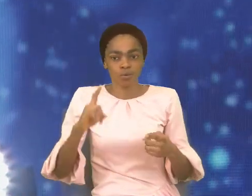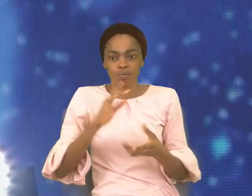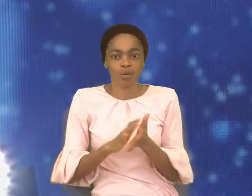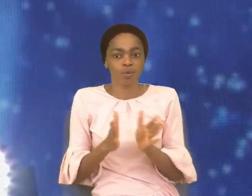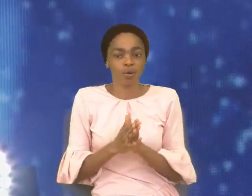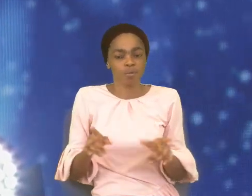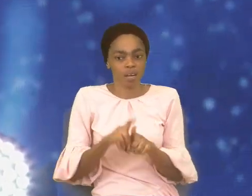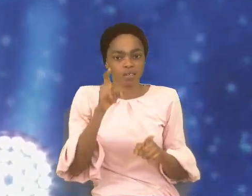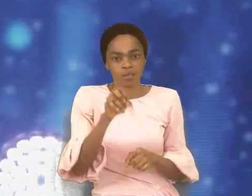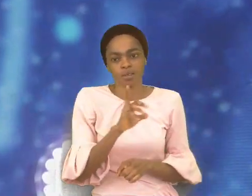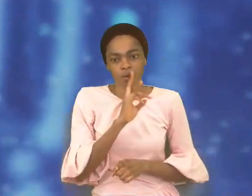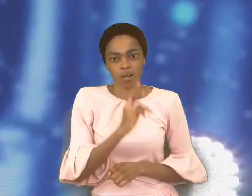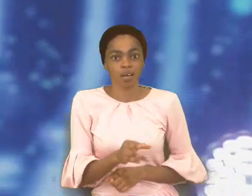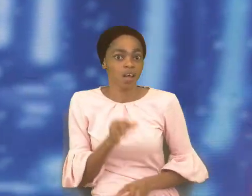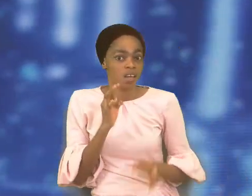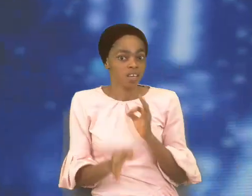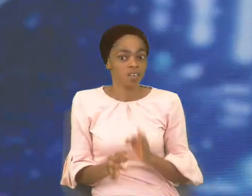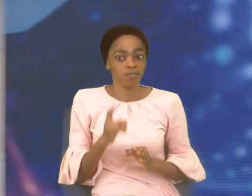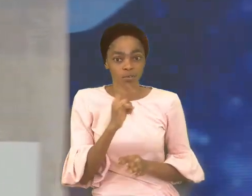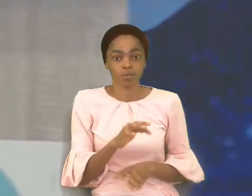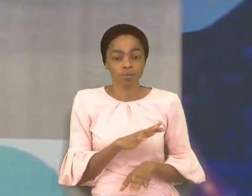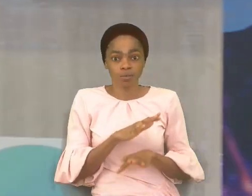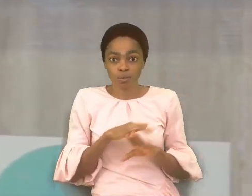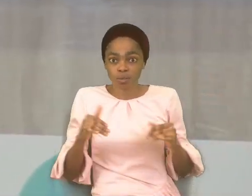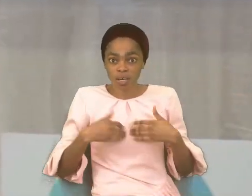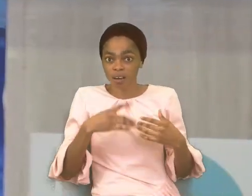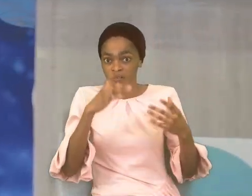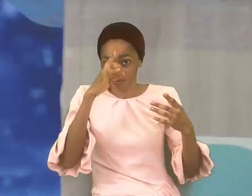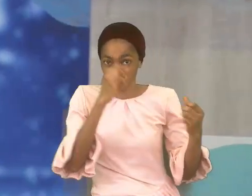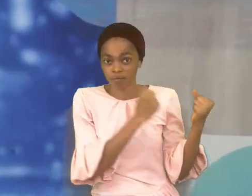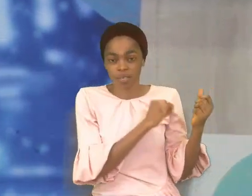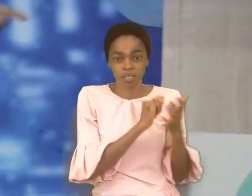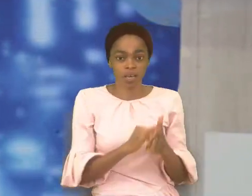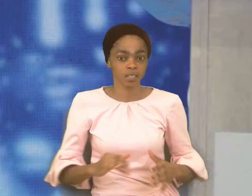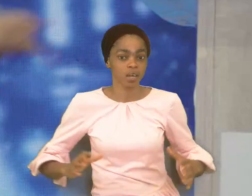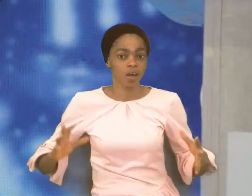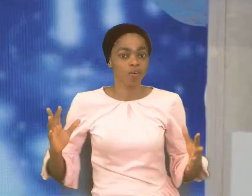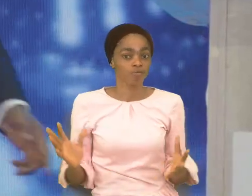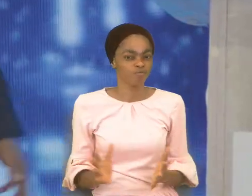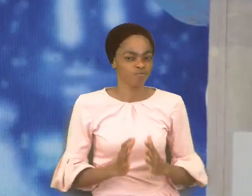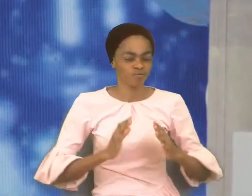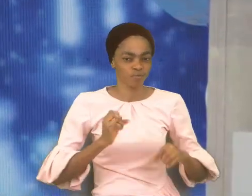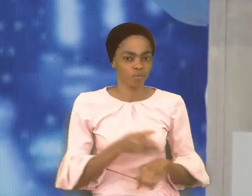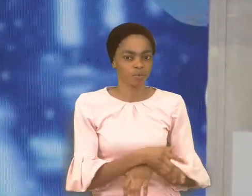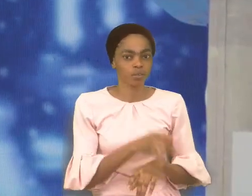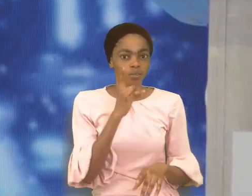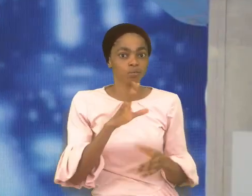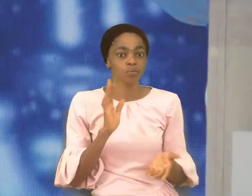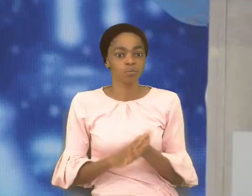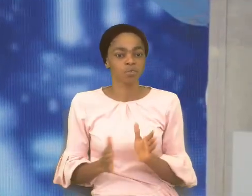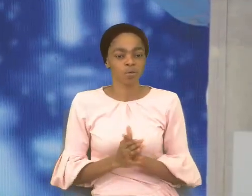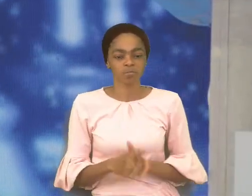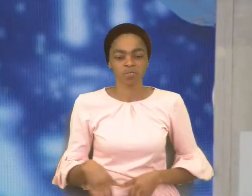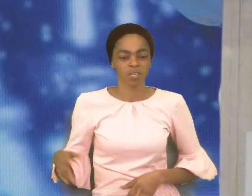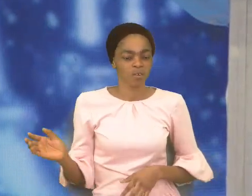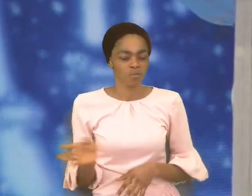compels, you know, you'll be the ball for every footballer. And then they kick you here and there. You're not even